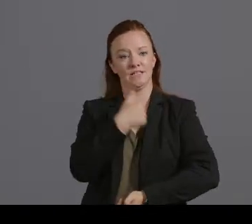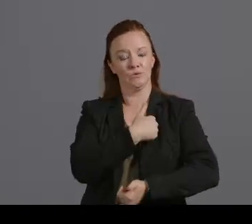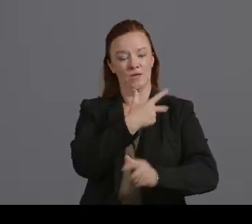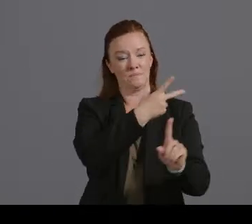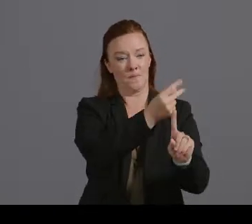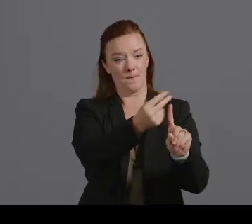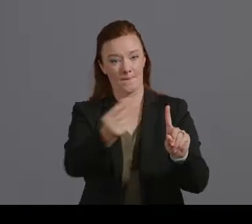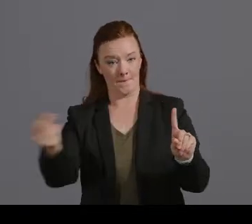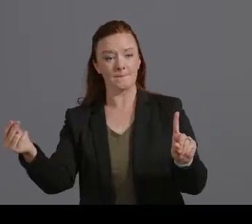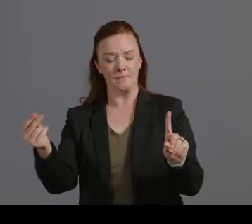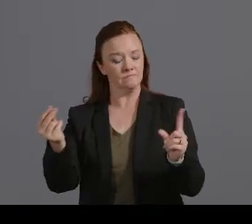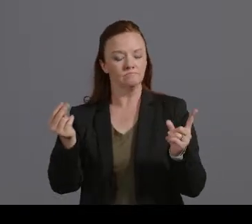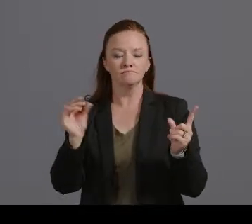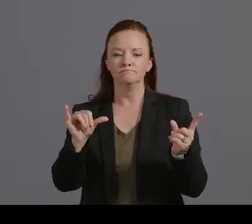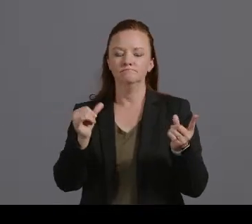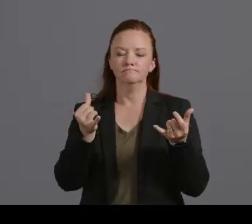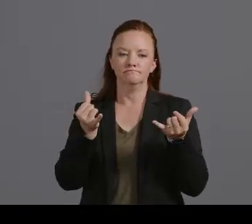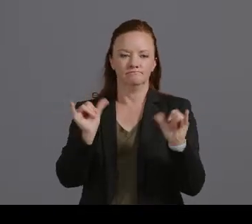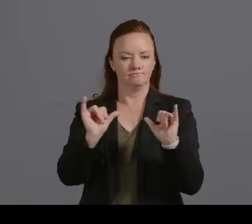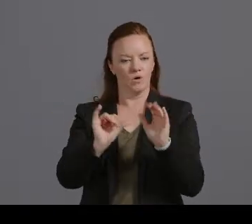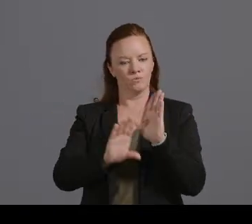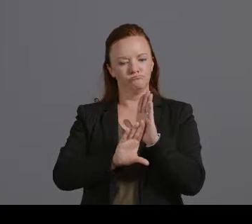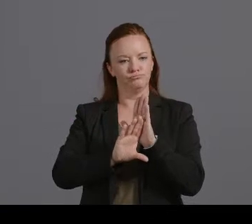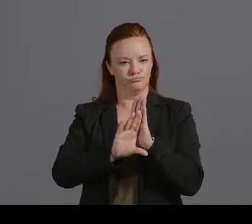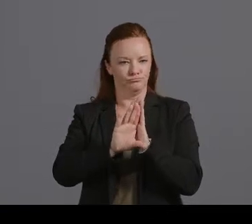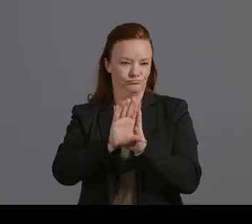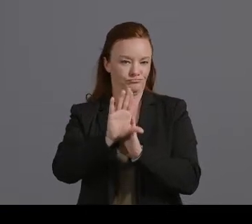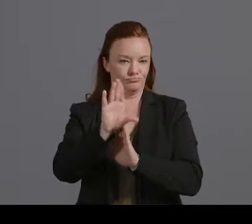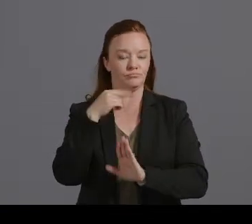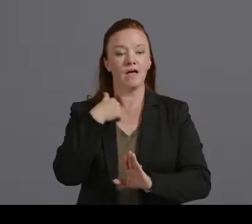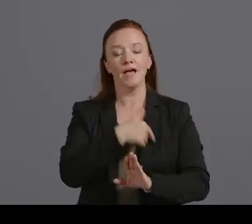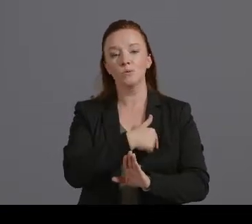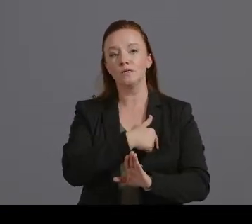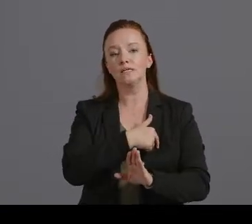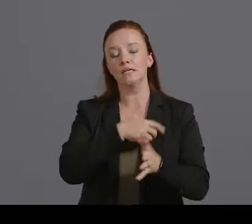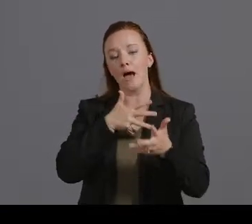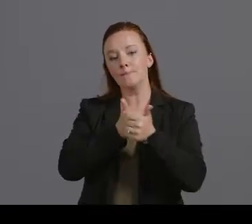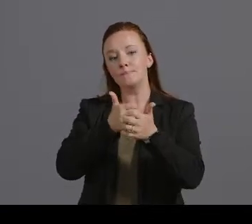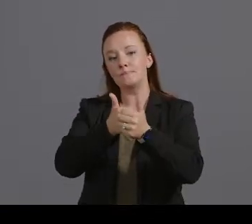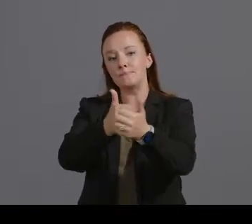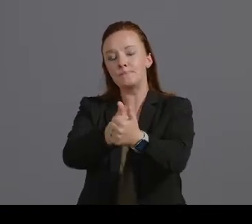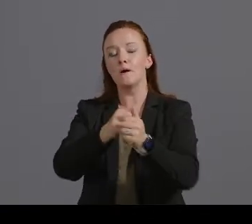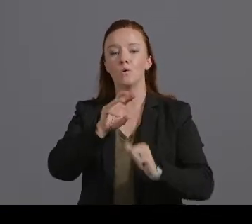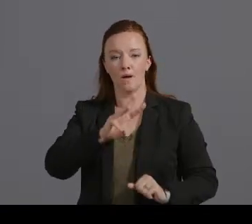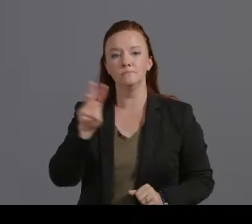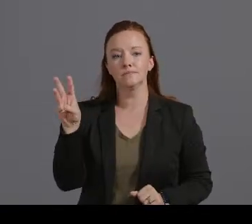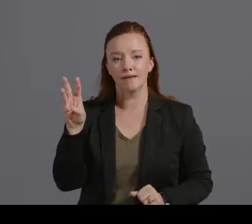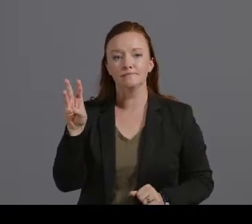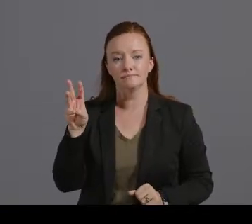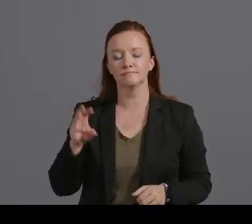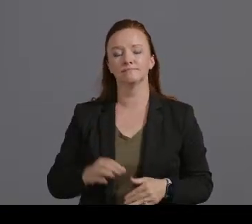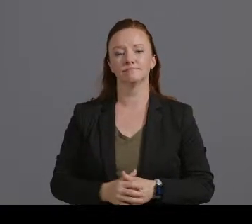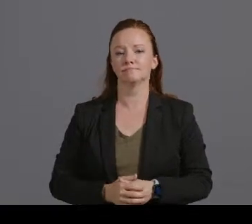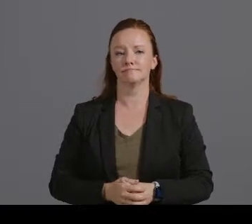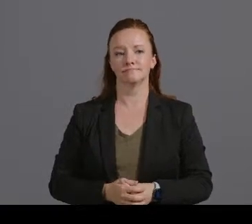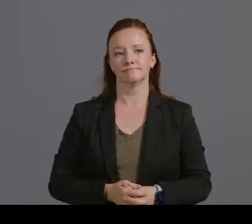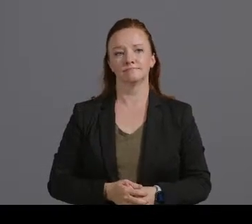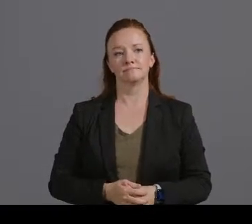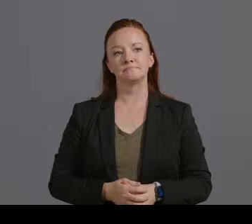administer continues to grow, and we continue to make updates to the website.